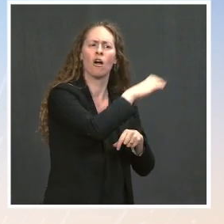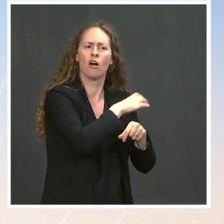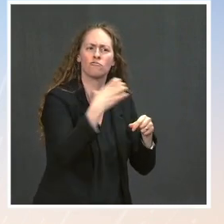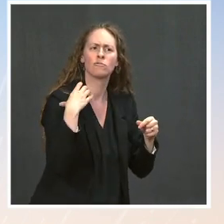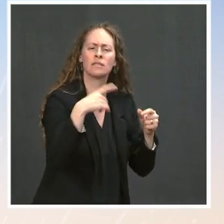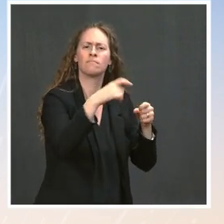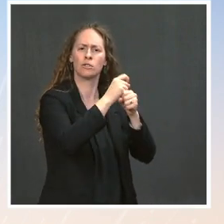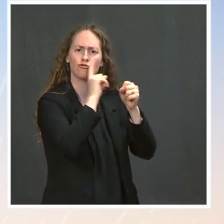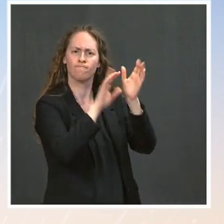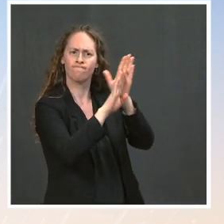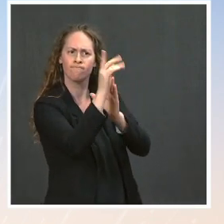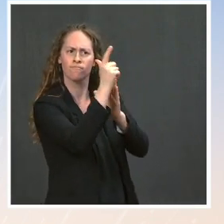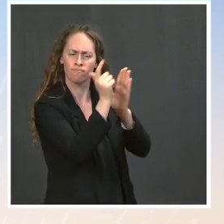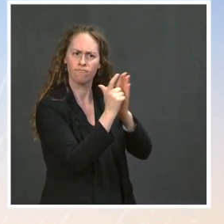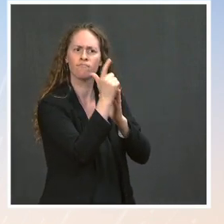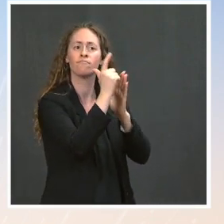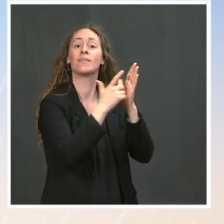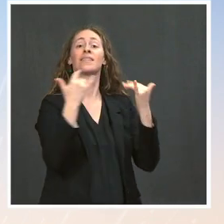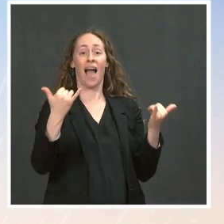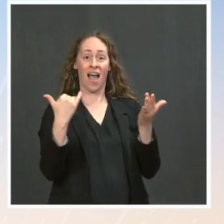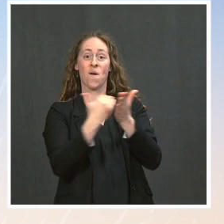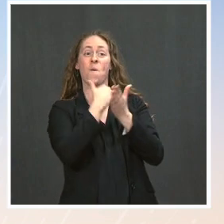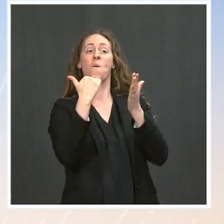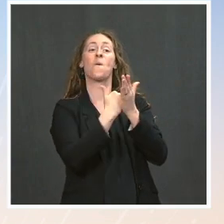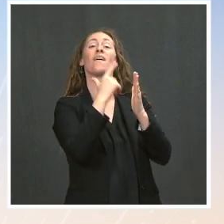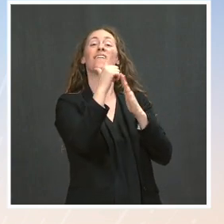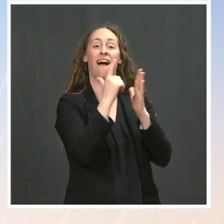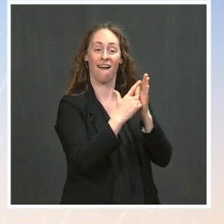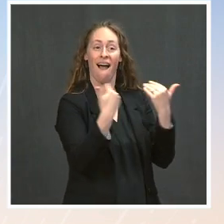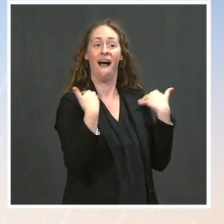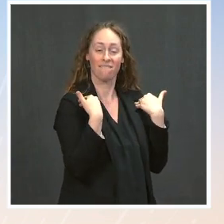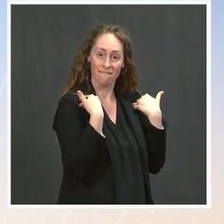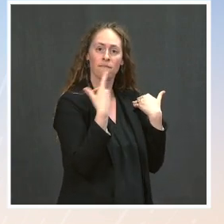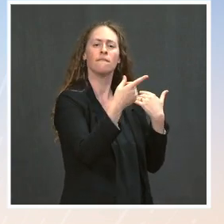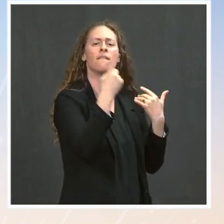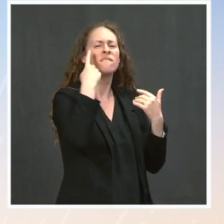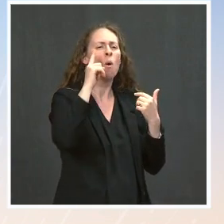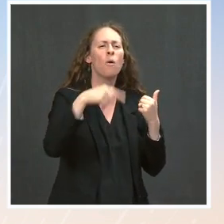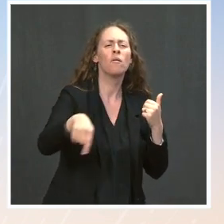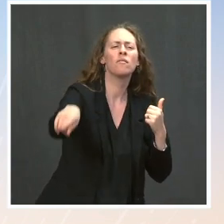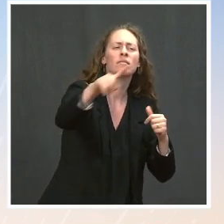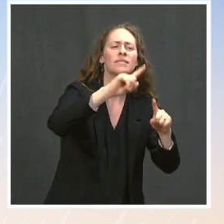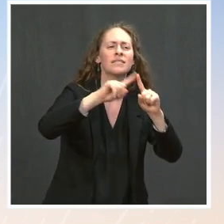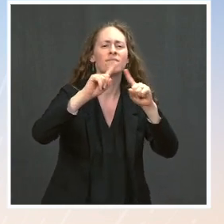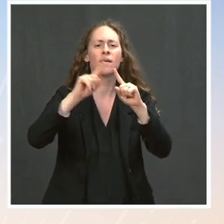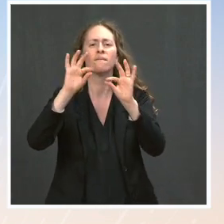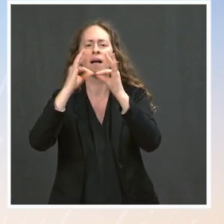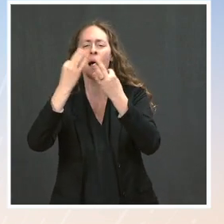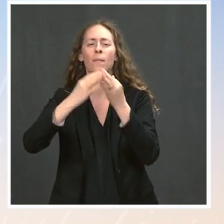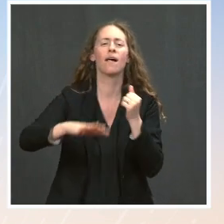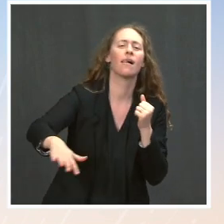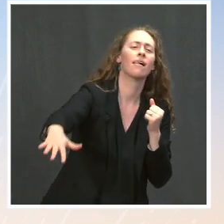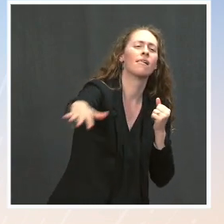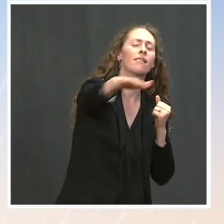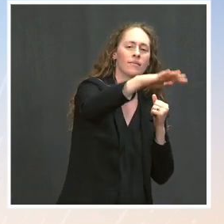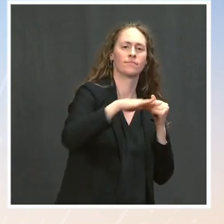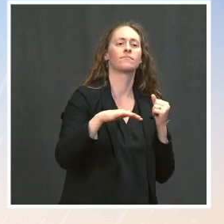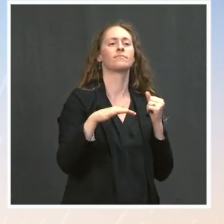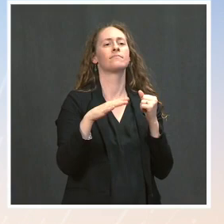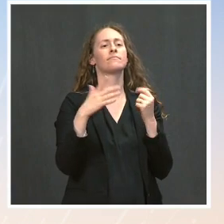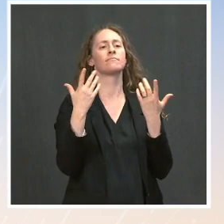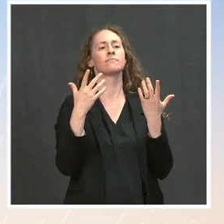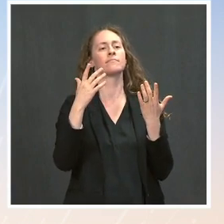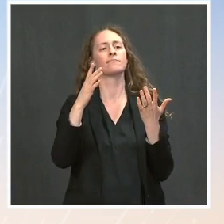result, the American families, families of 66 million children, will receive a